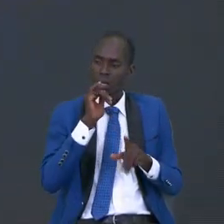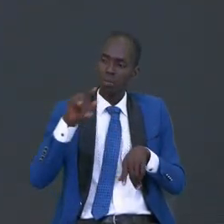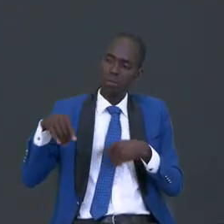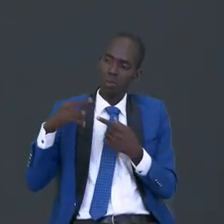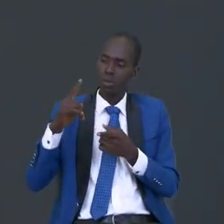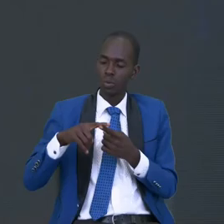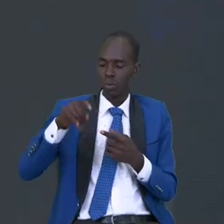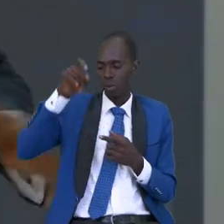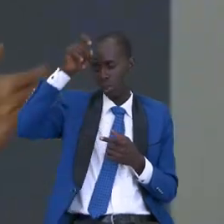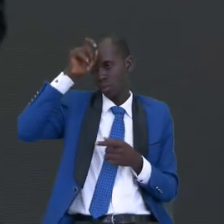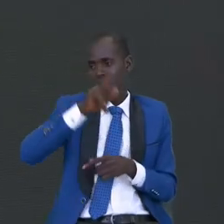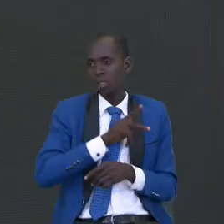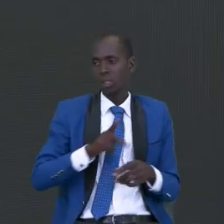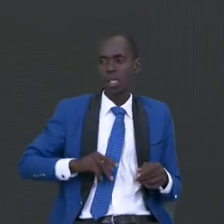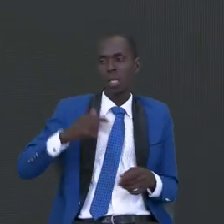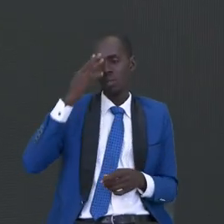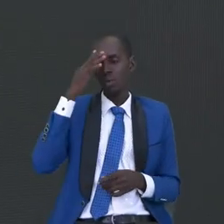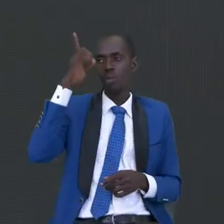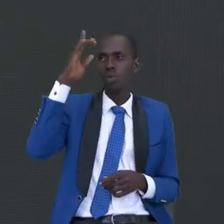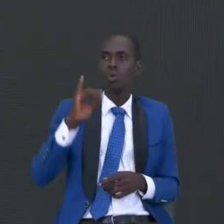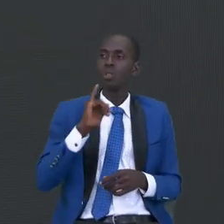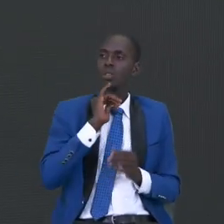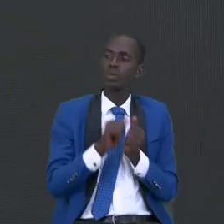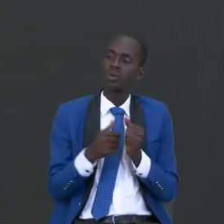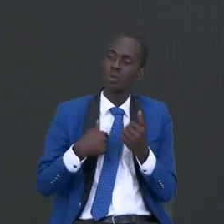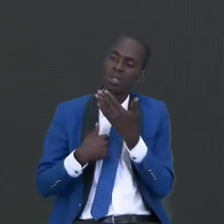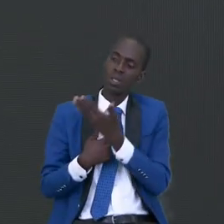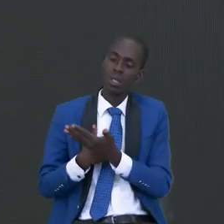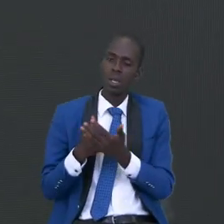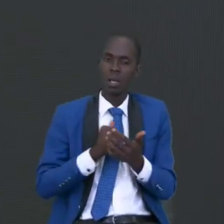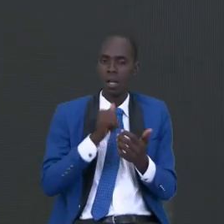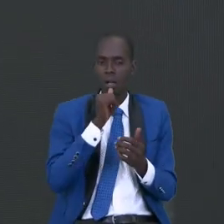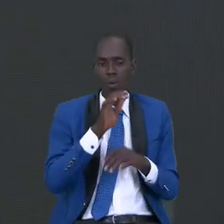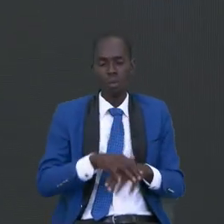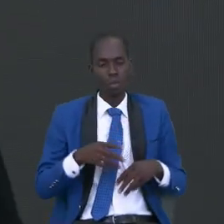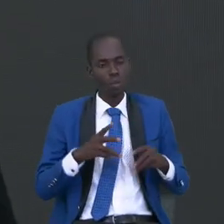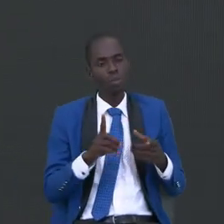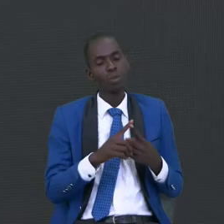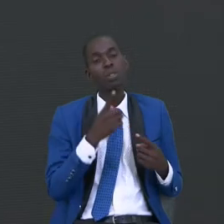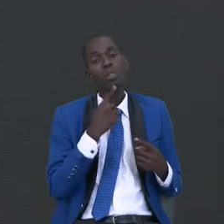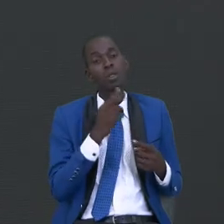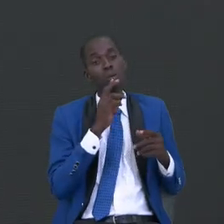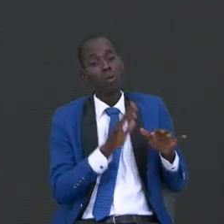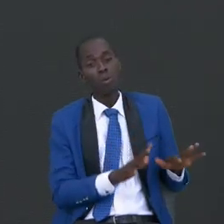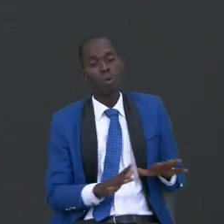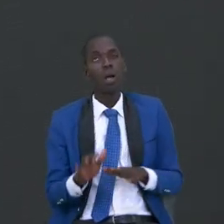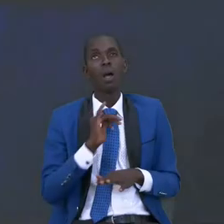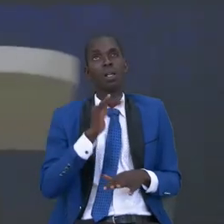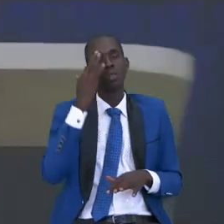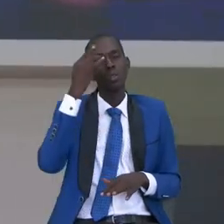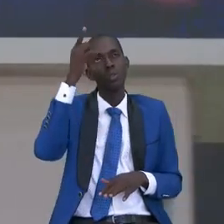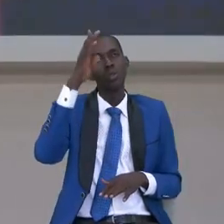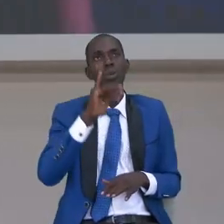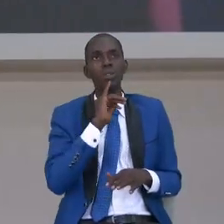with me there. I am going now on my way to the Red Sea, and God is with me there. I am at